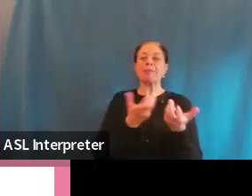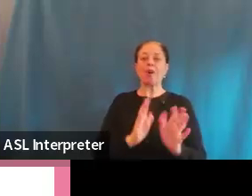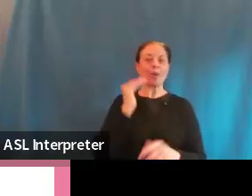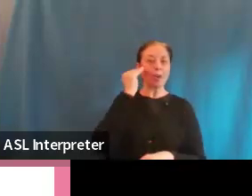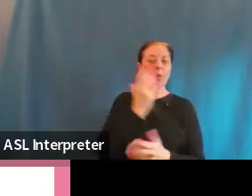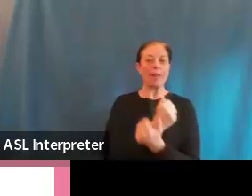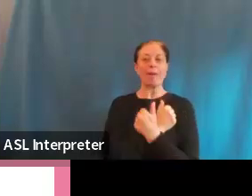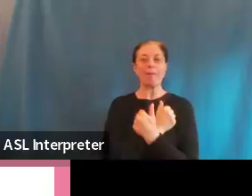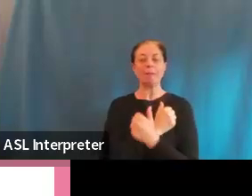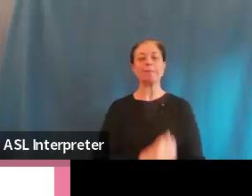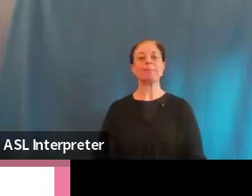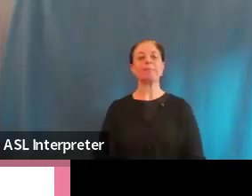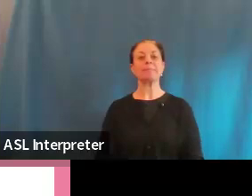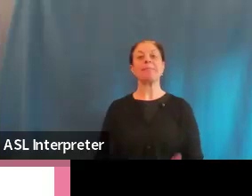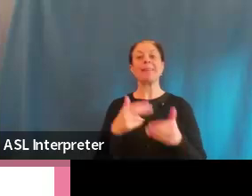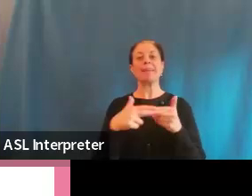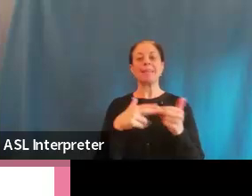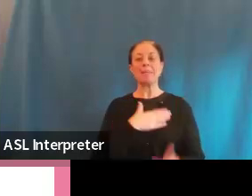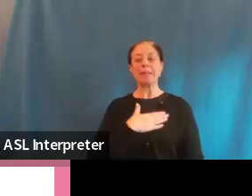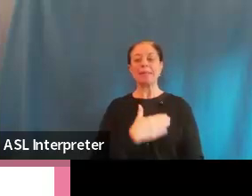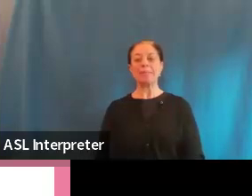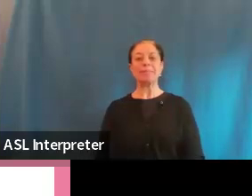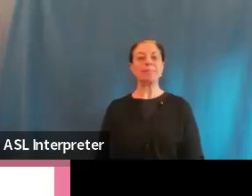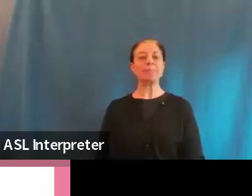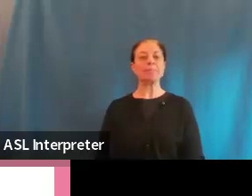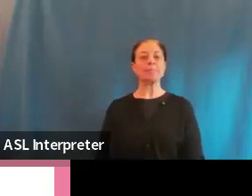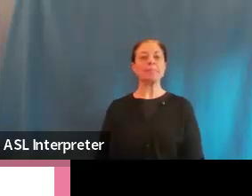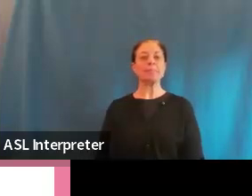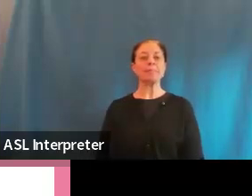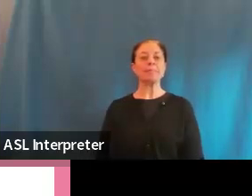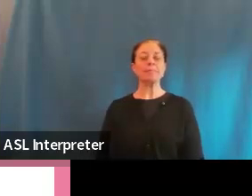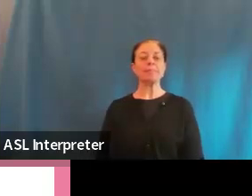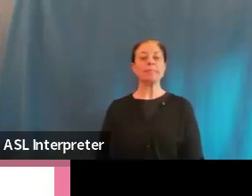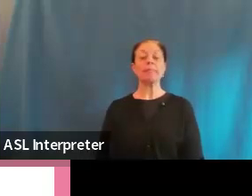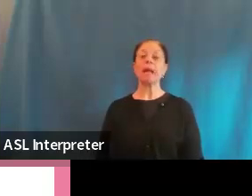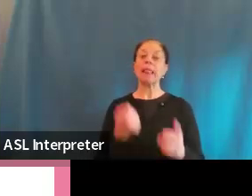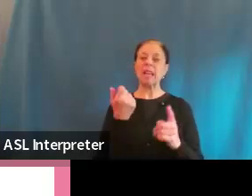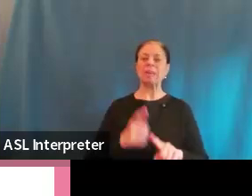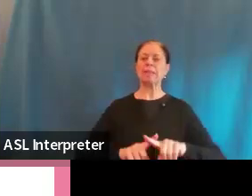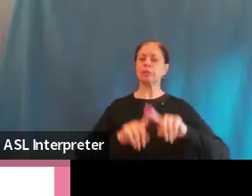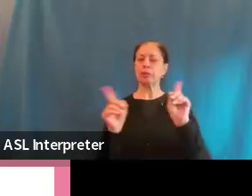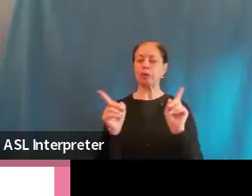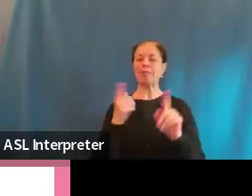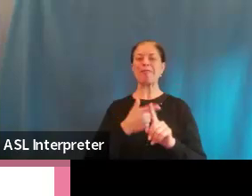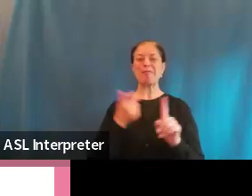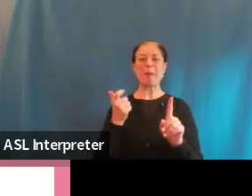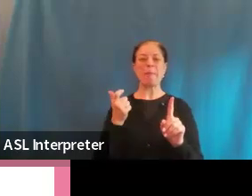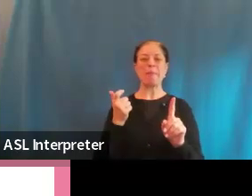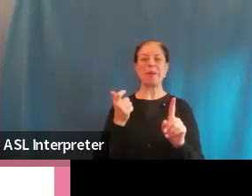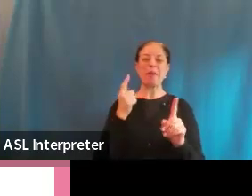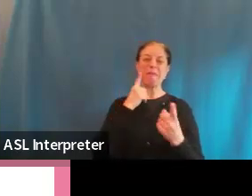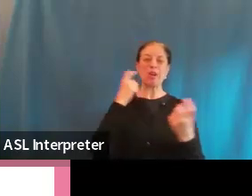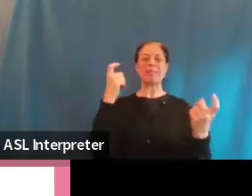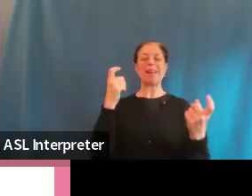know and love. Next slide, please. For something a little bit different from the fairy